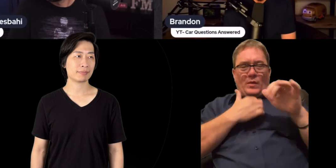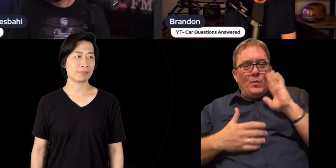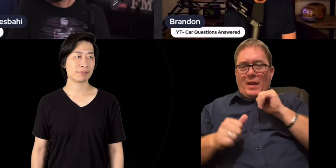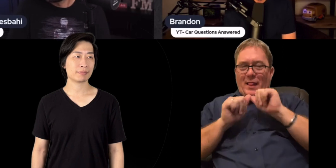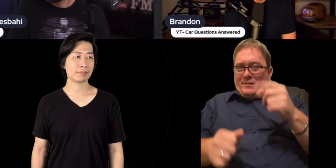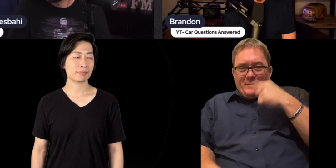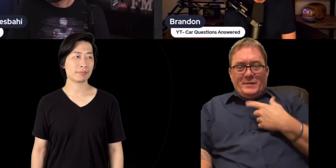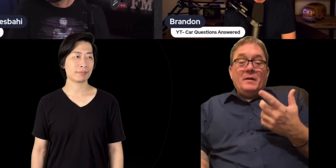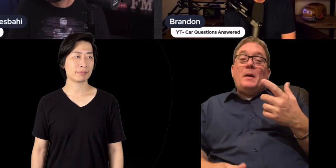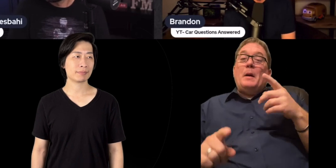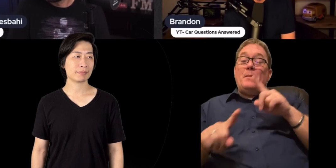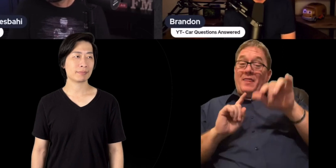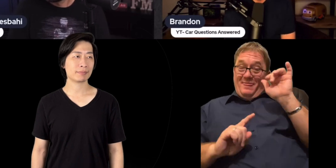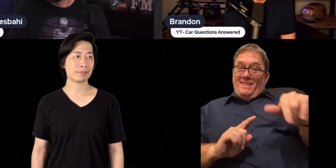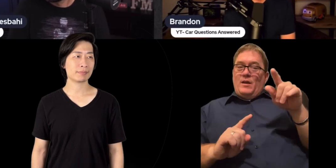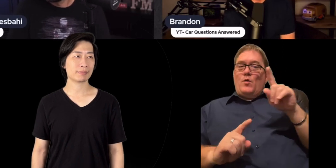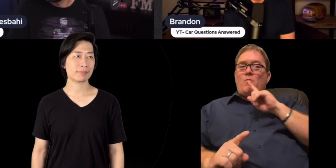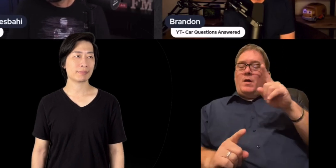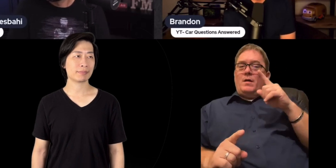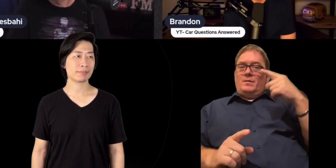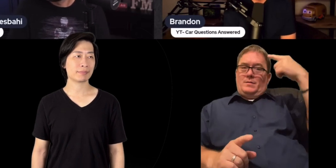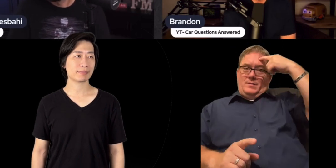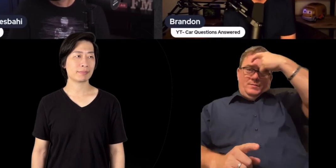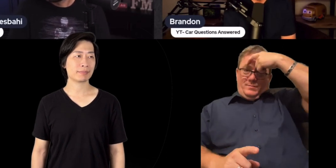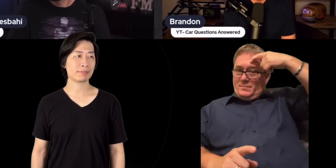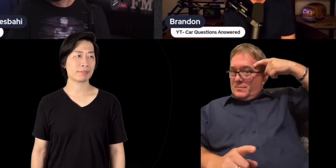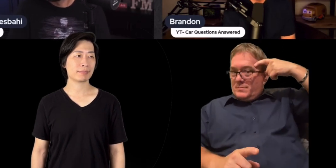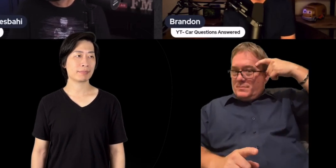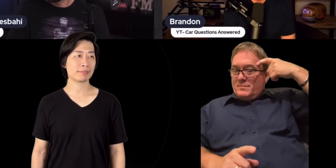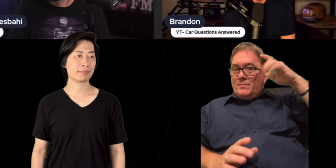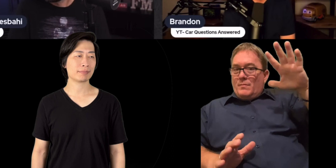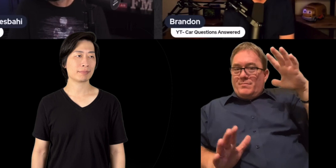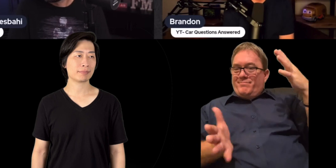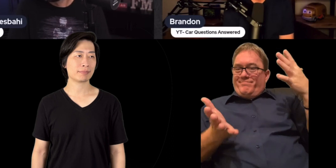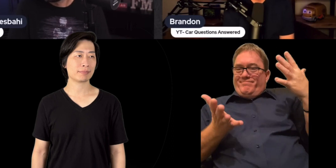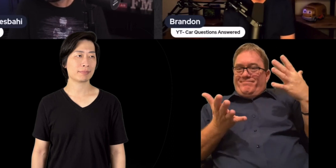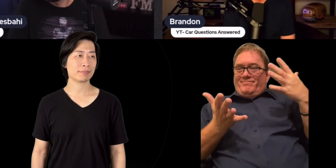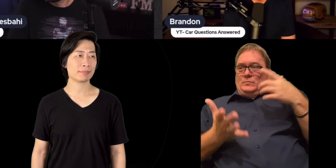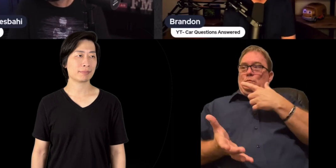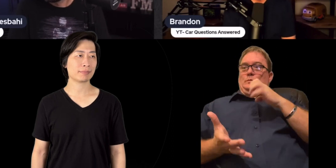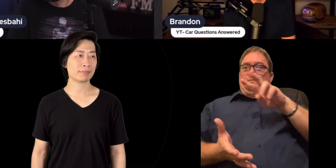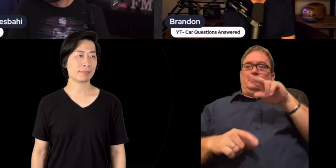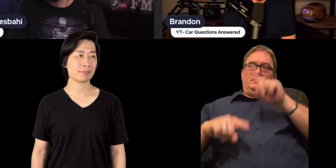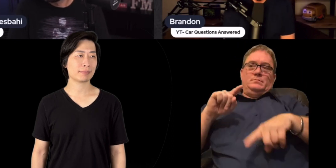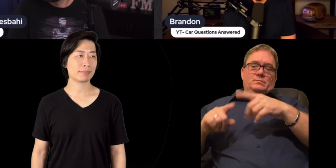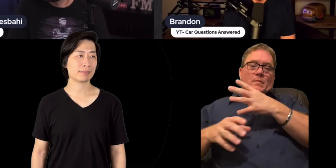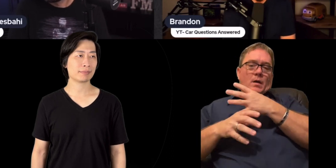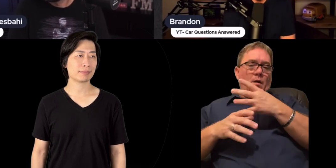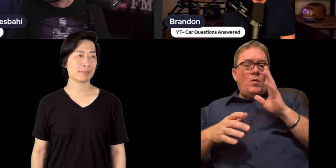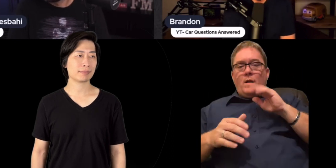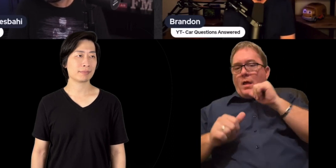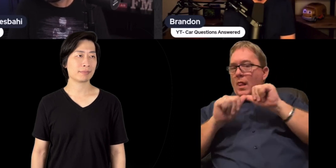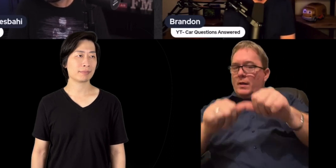and that's what's burned into some people's like just their brains as far as EVs. They connect this,